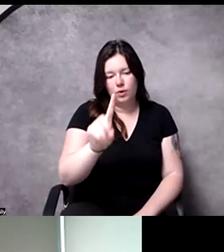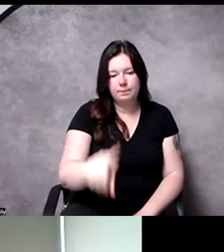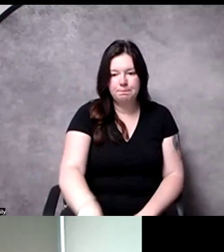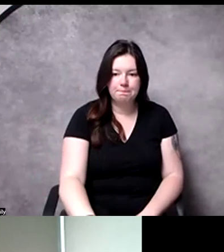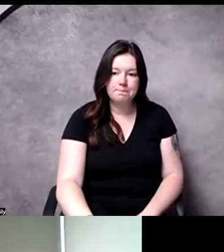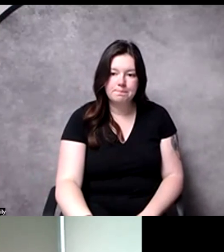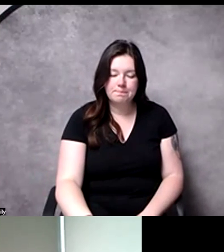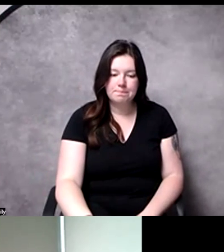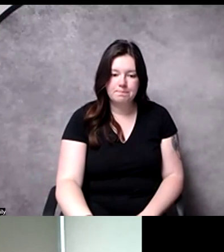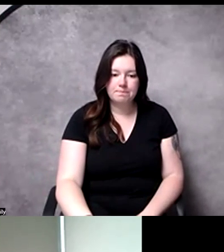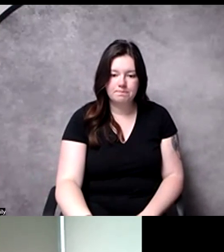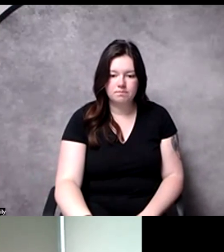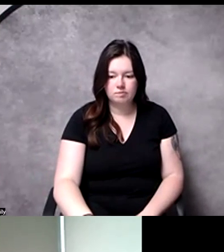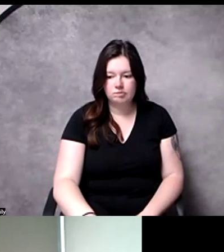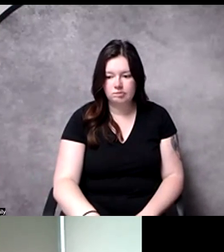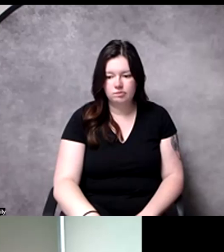All right.